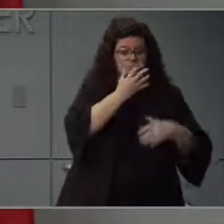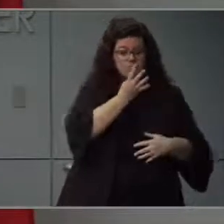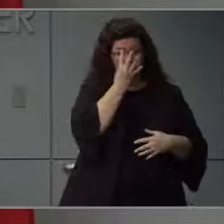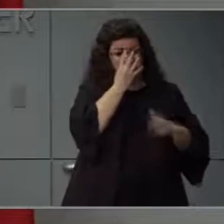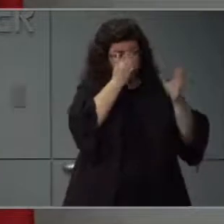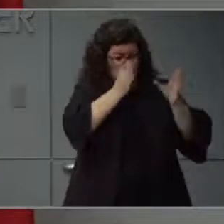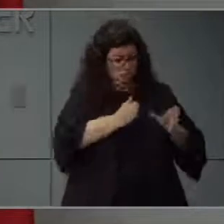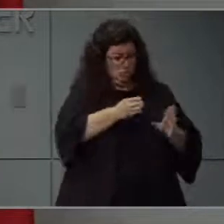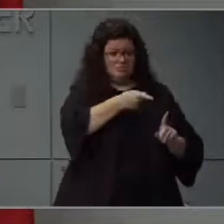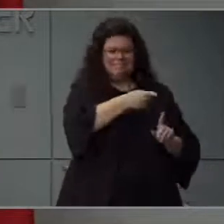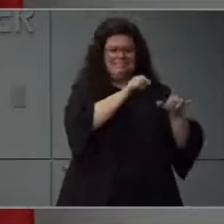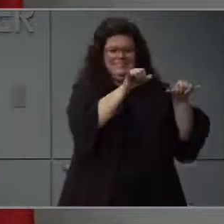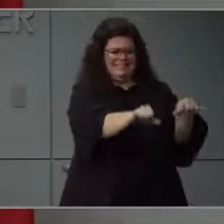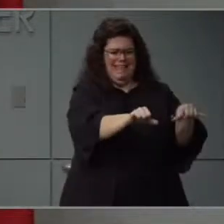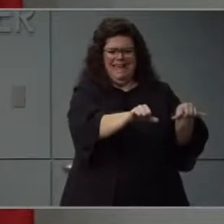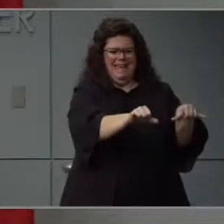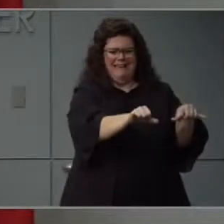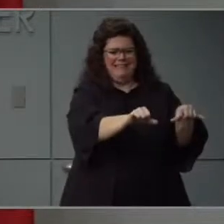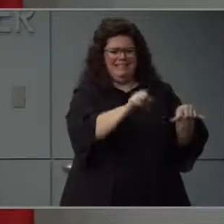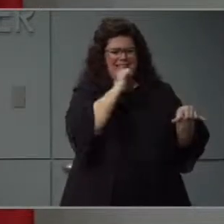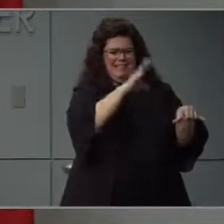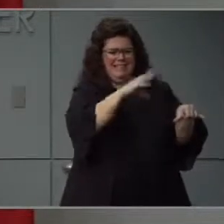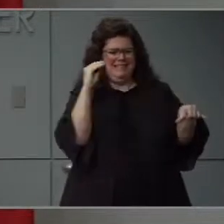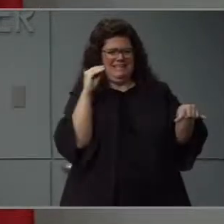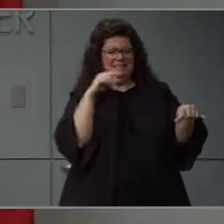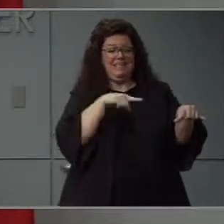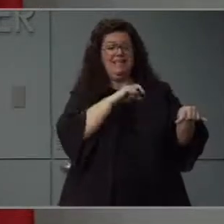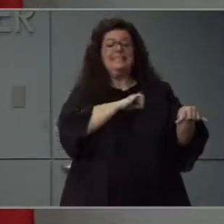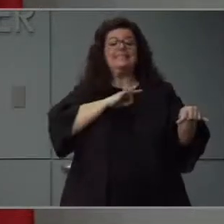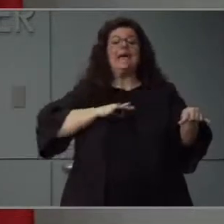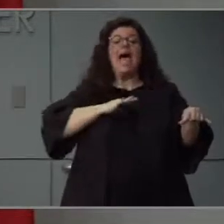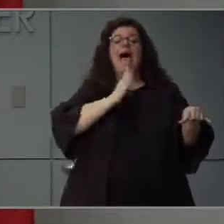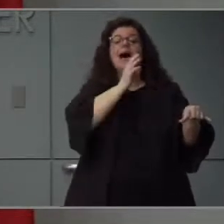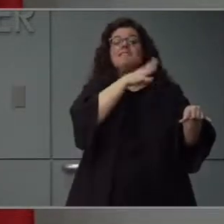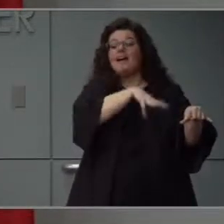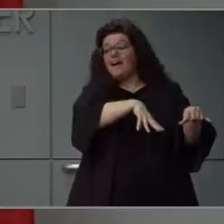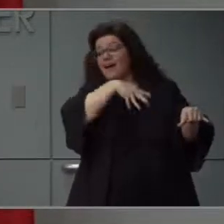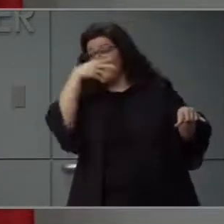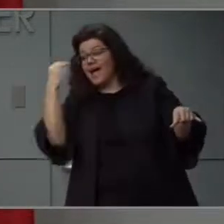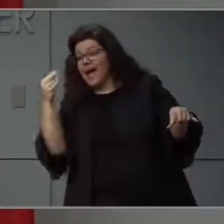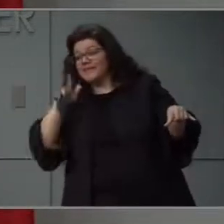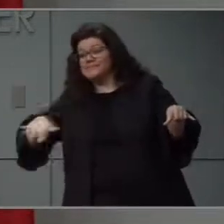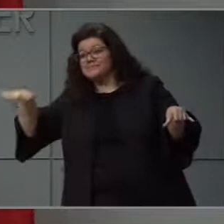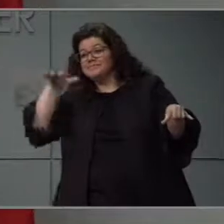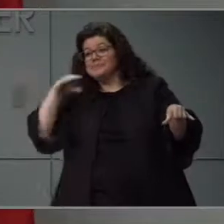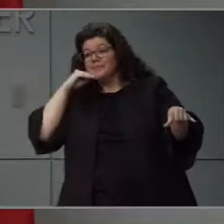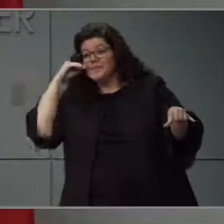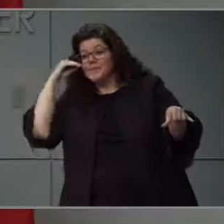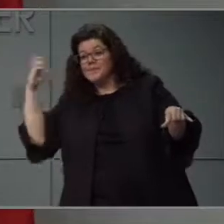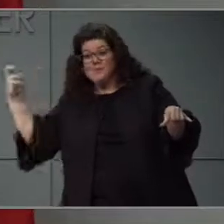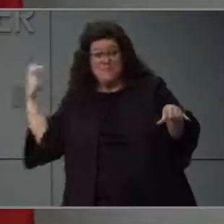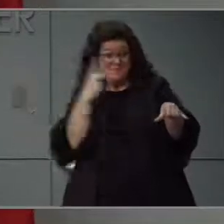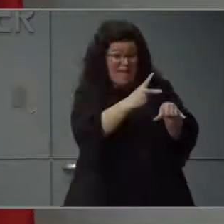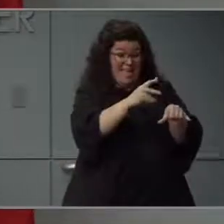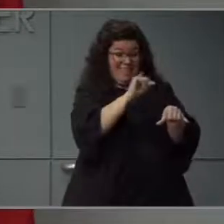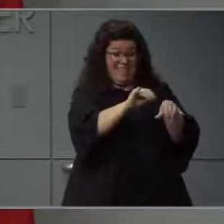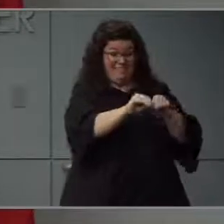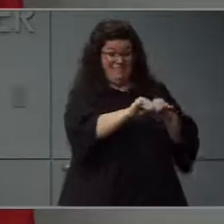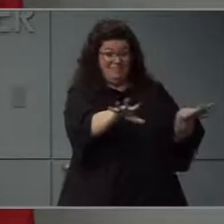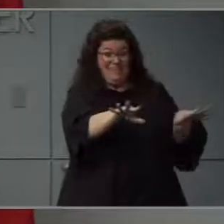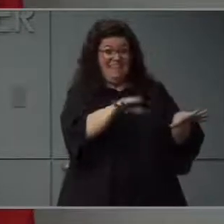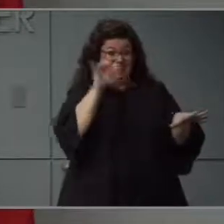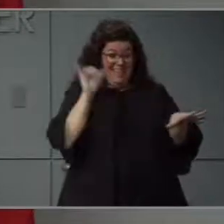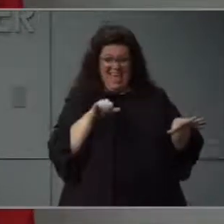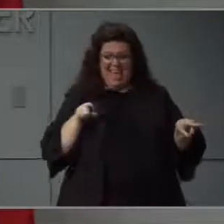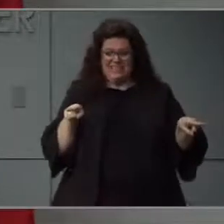think good to prioritize the testing of our workers there, because these